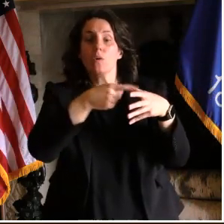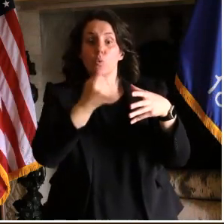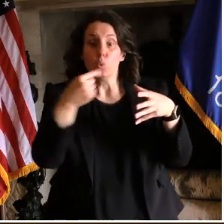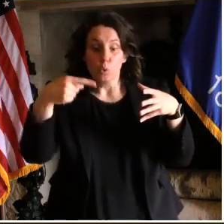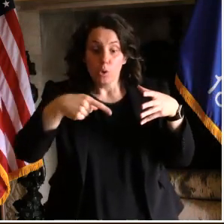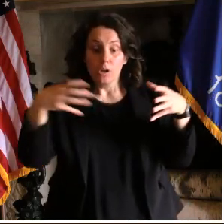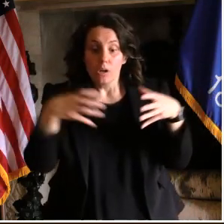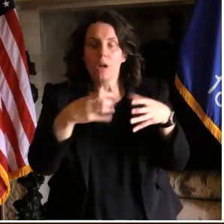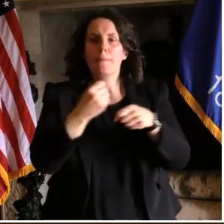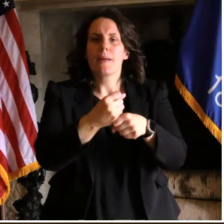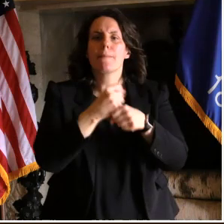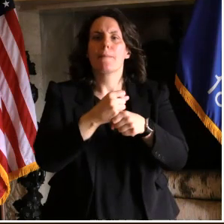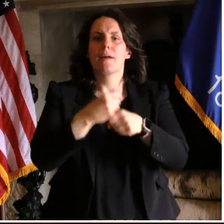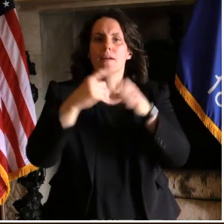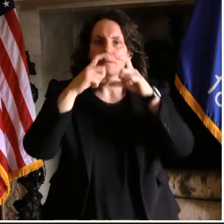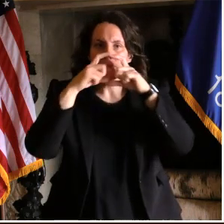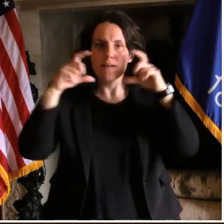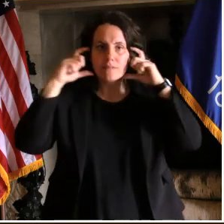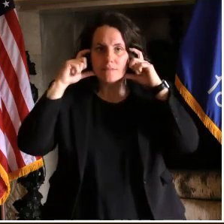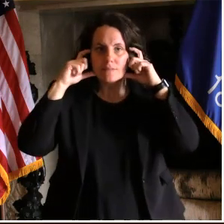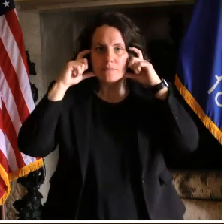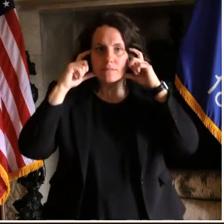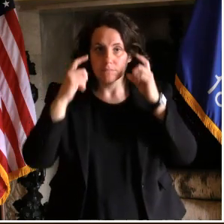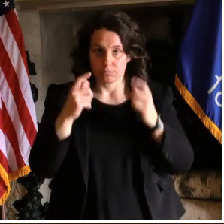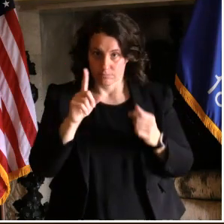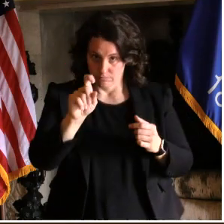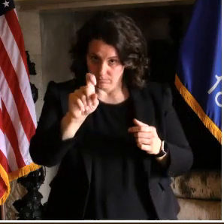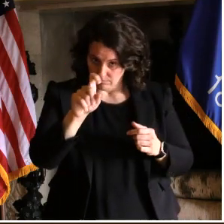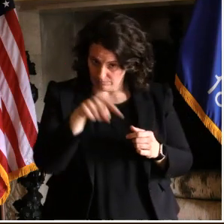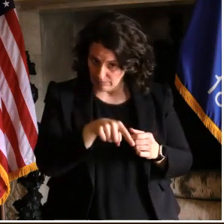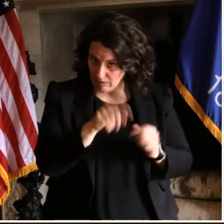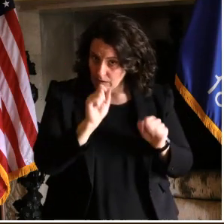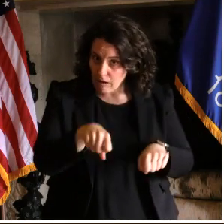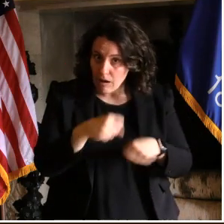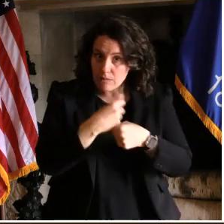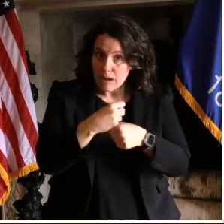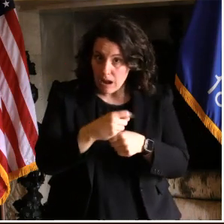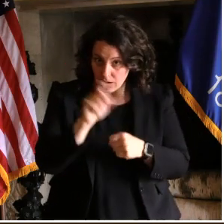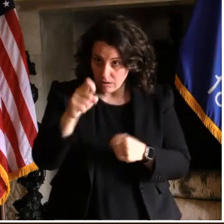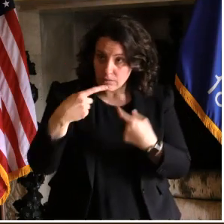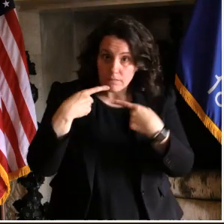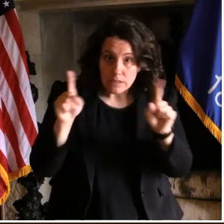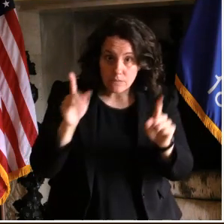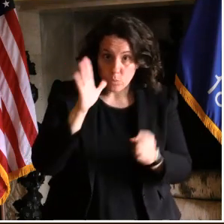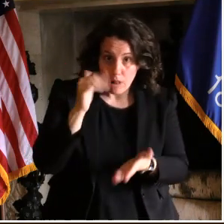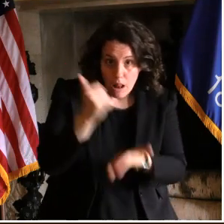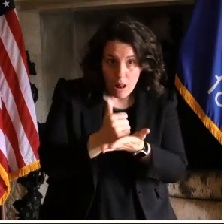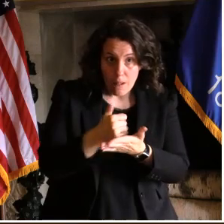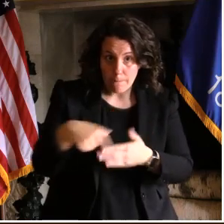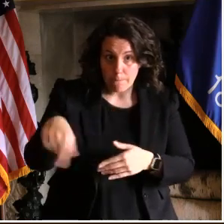are those masks effective? Are they going to do anything? Should people keep making them? I'm going to let